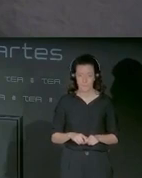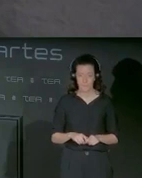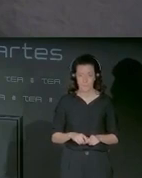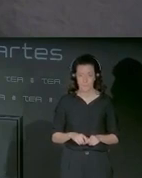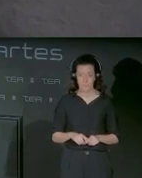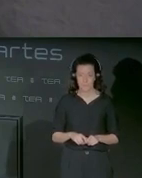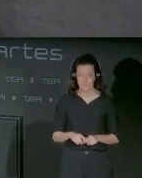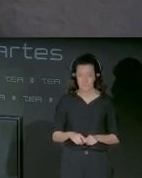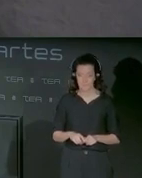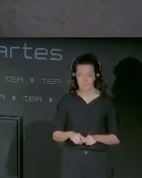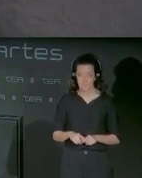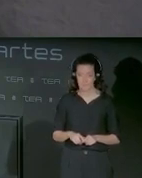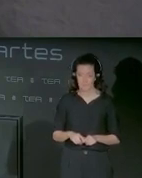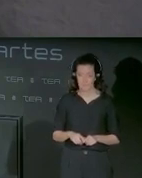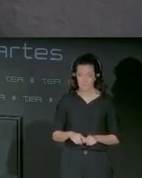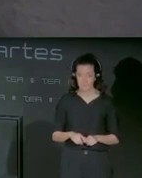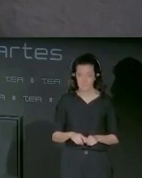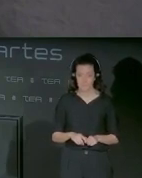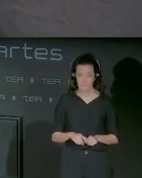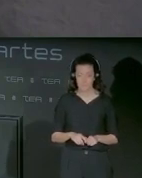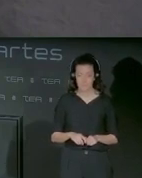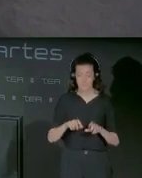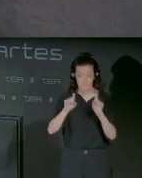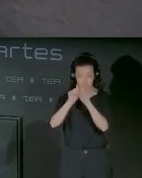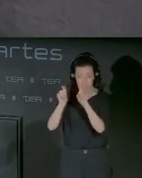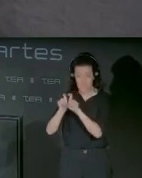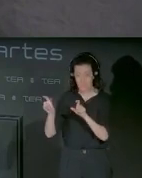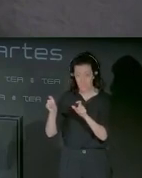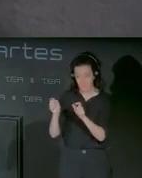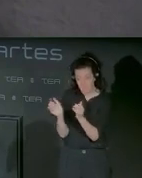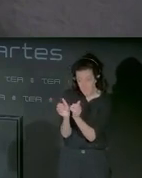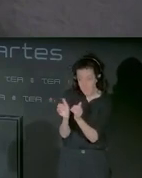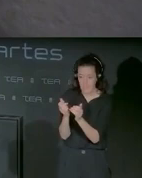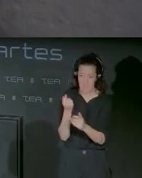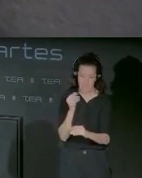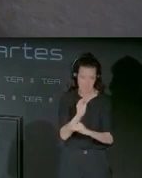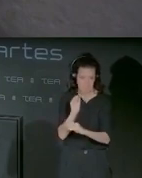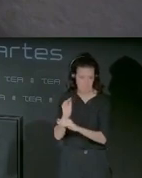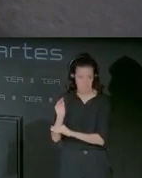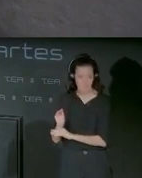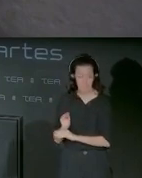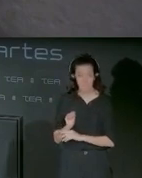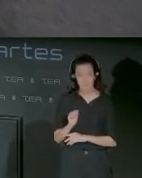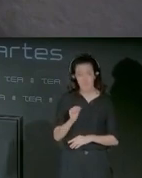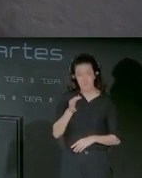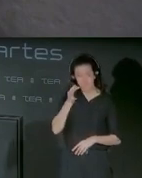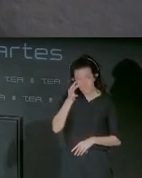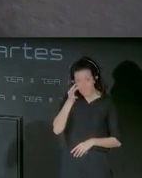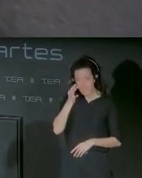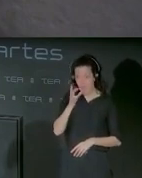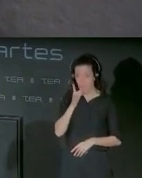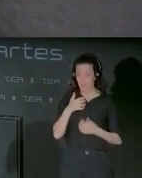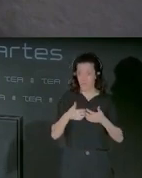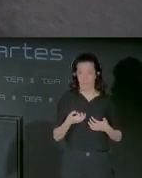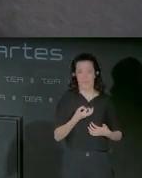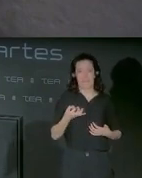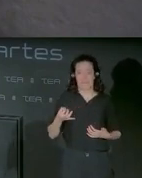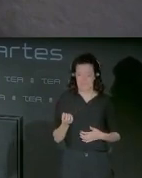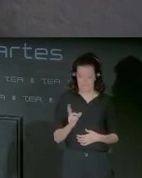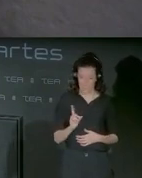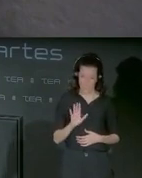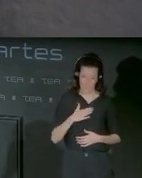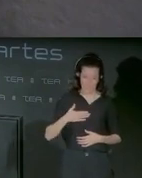of them either. At least it doesn't work as good as we hope it would work. I guess in some other countries I would agree that it still